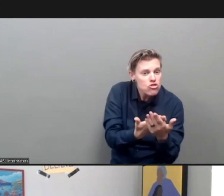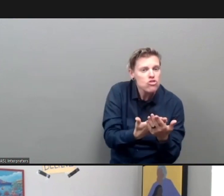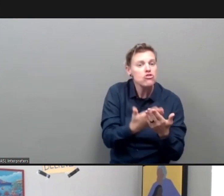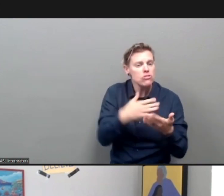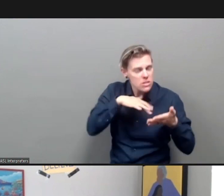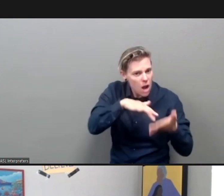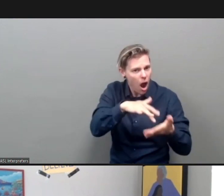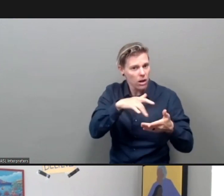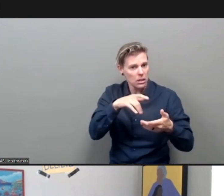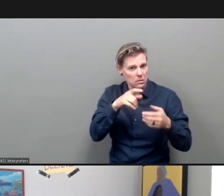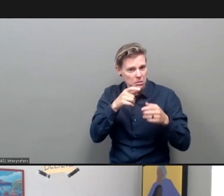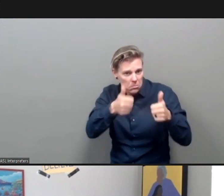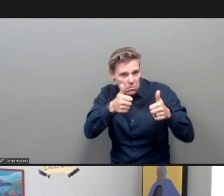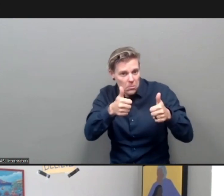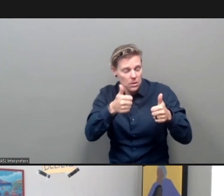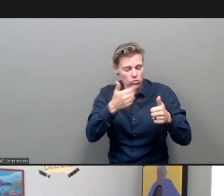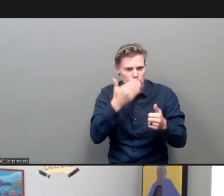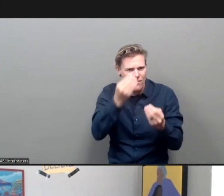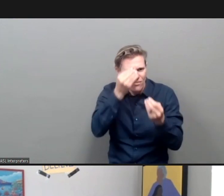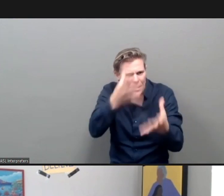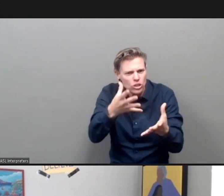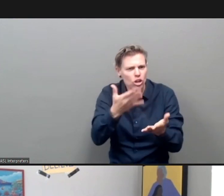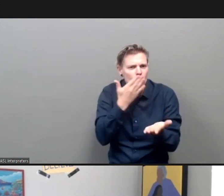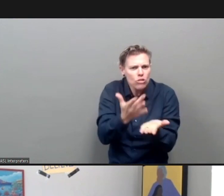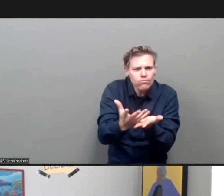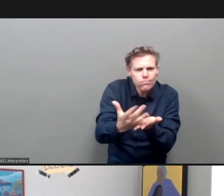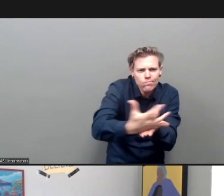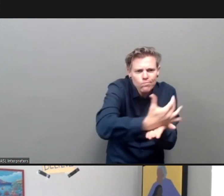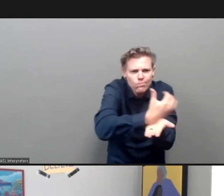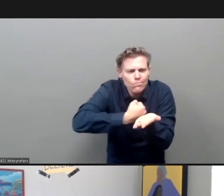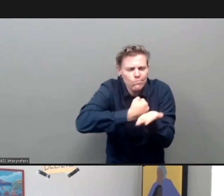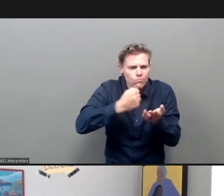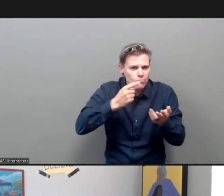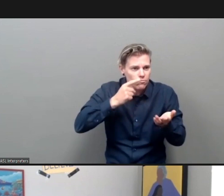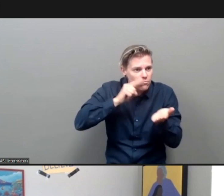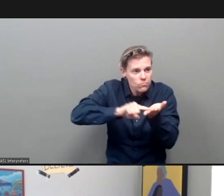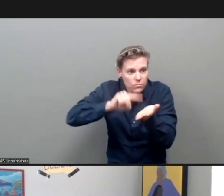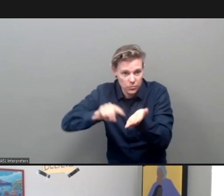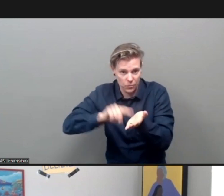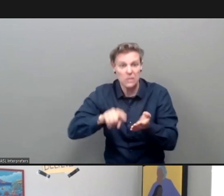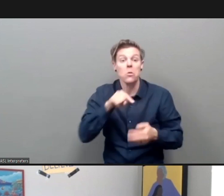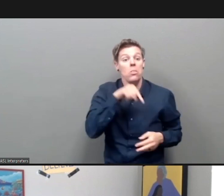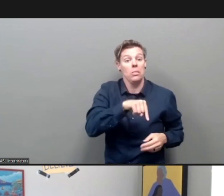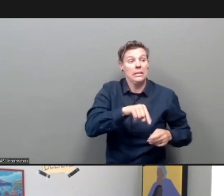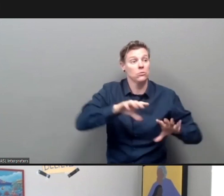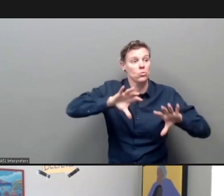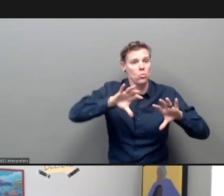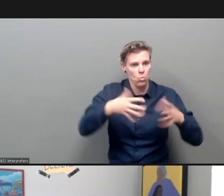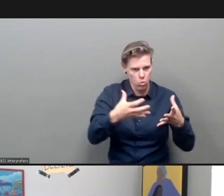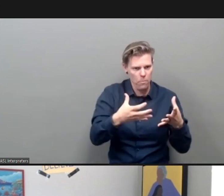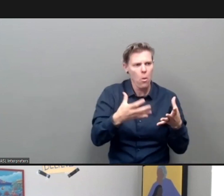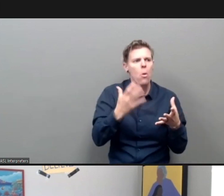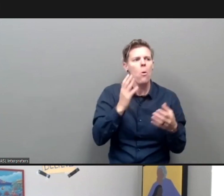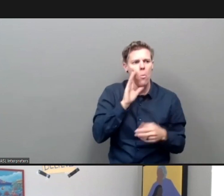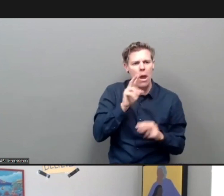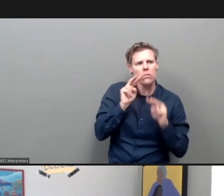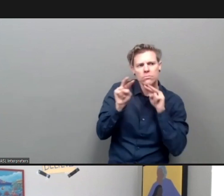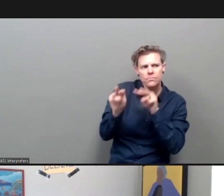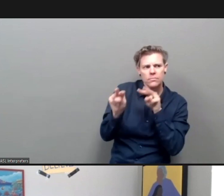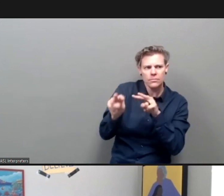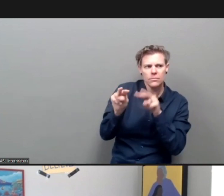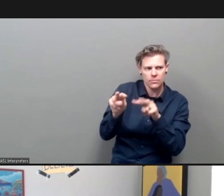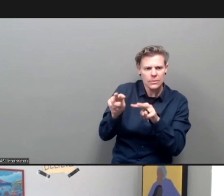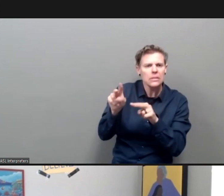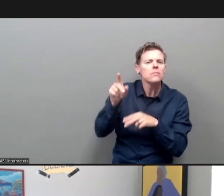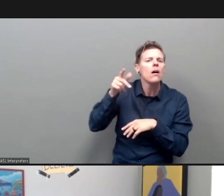it's a decent sized group, maybe a dozen people, and they watch the hearings. They assign someone to watch the hearings and listen to the discussions